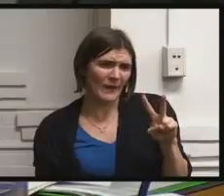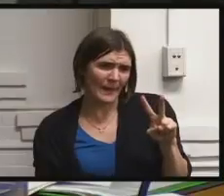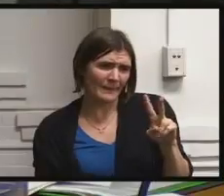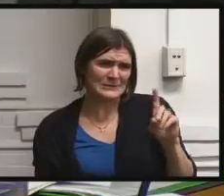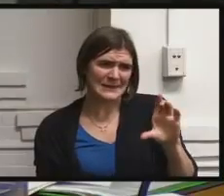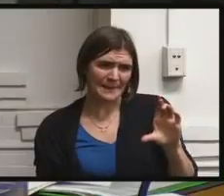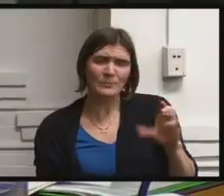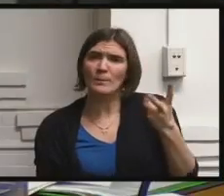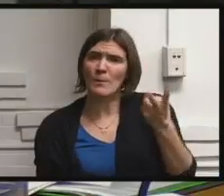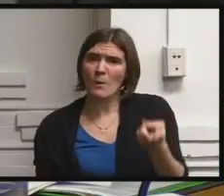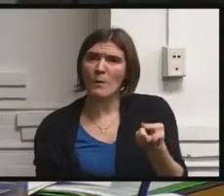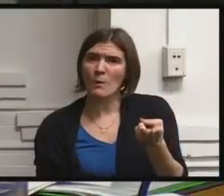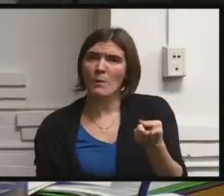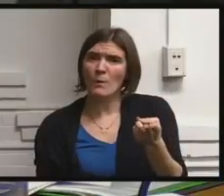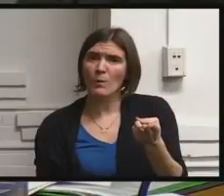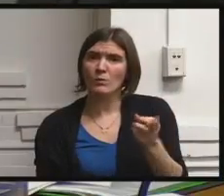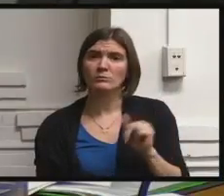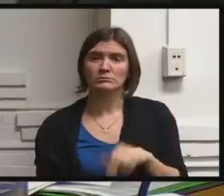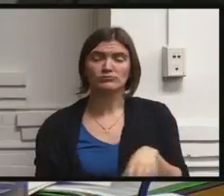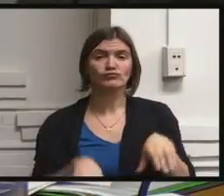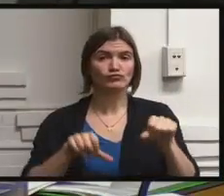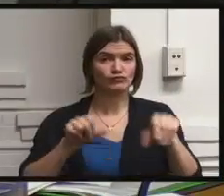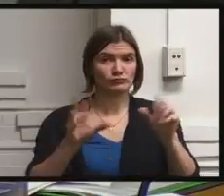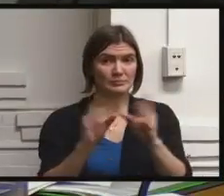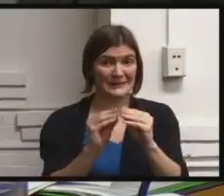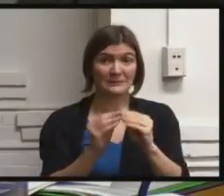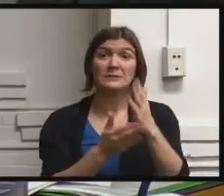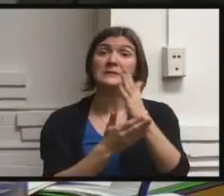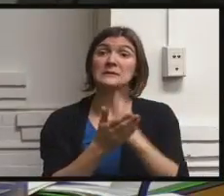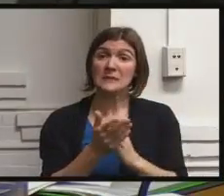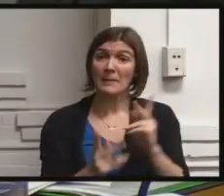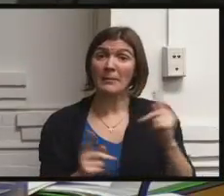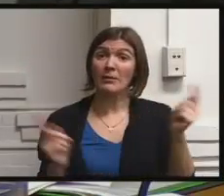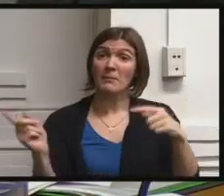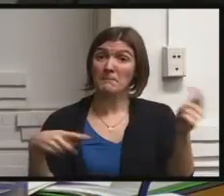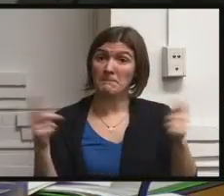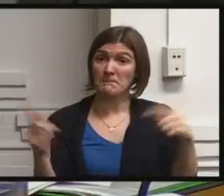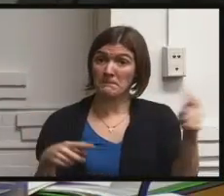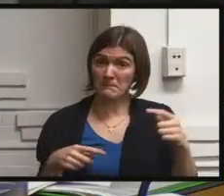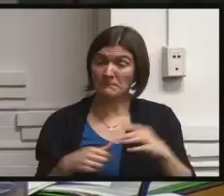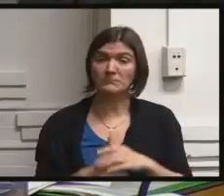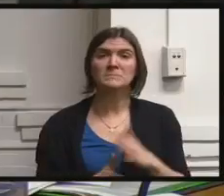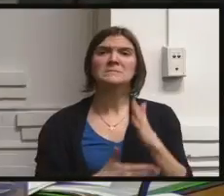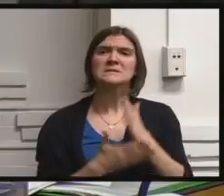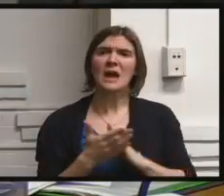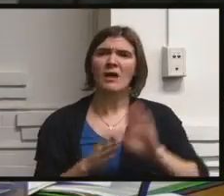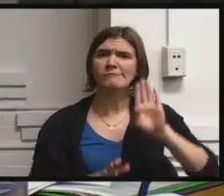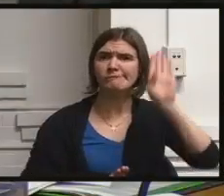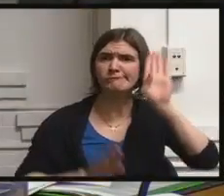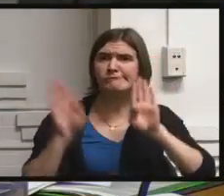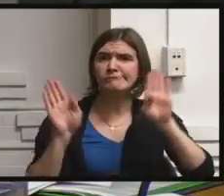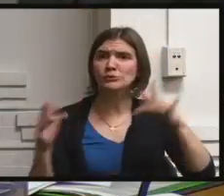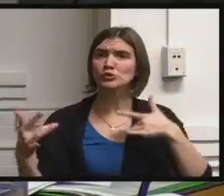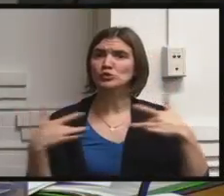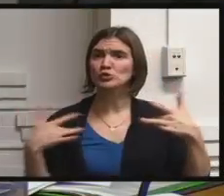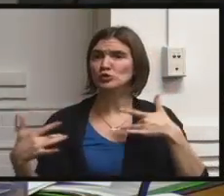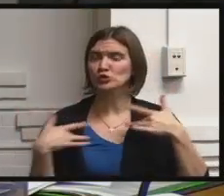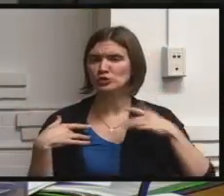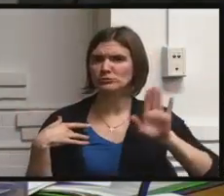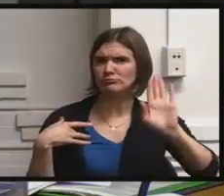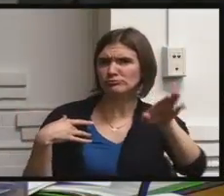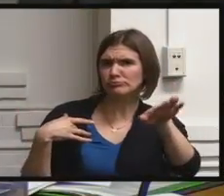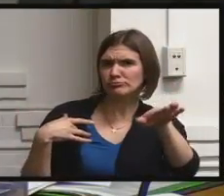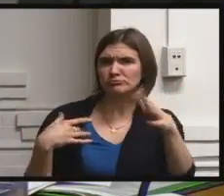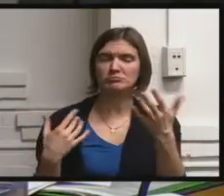early December, some members of the public raised questions